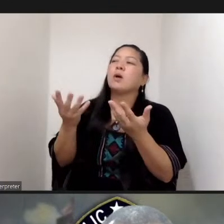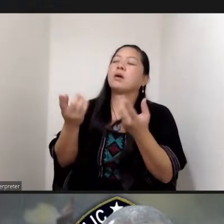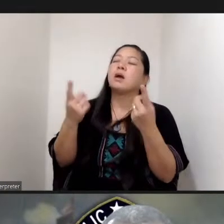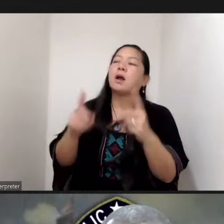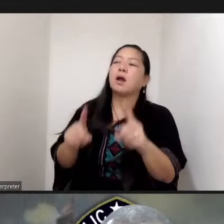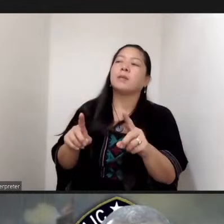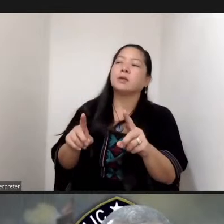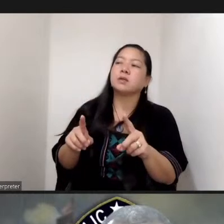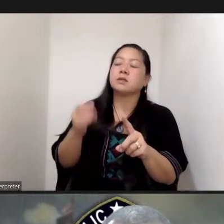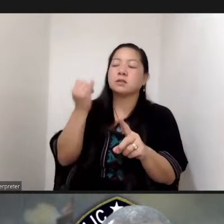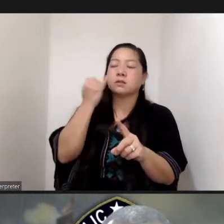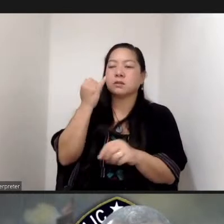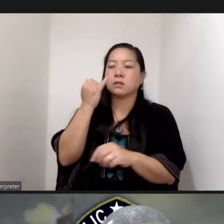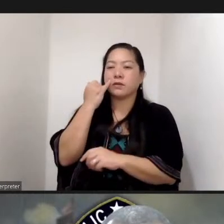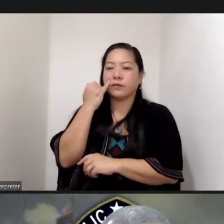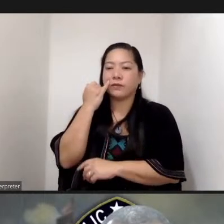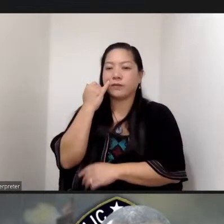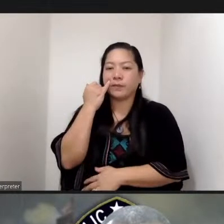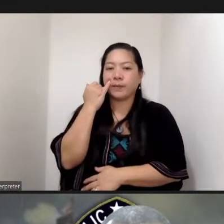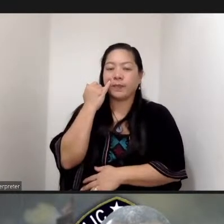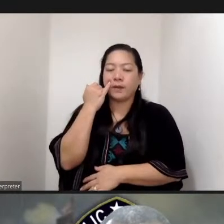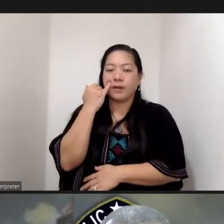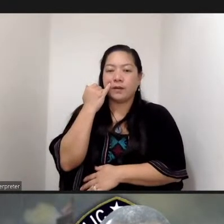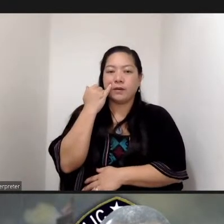consequences are for this